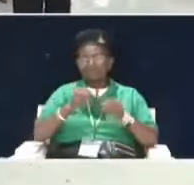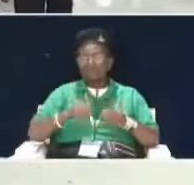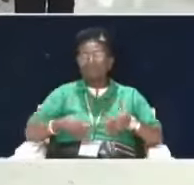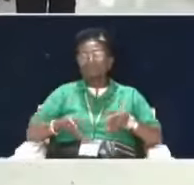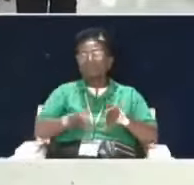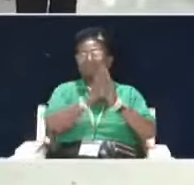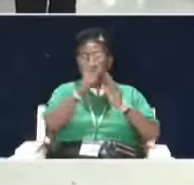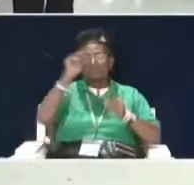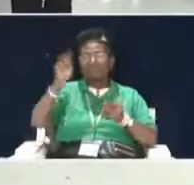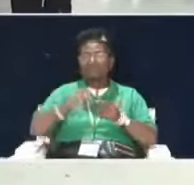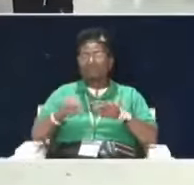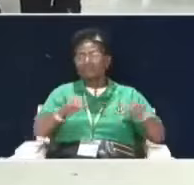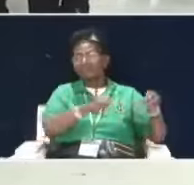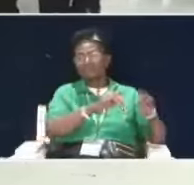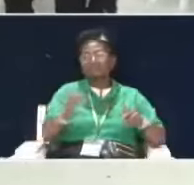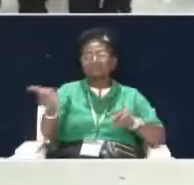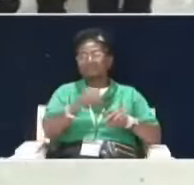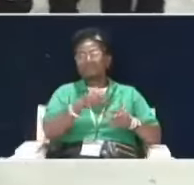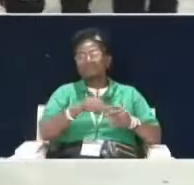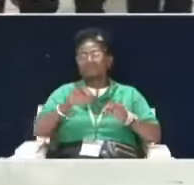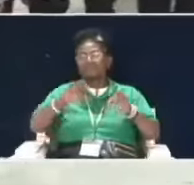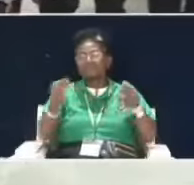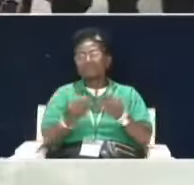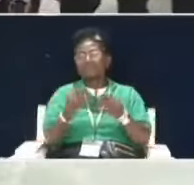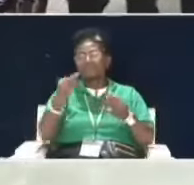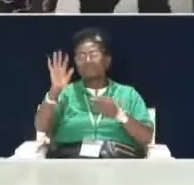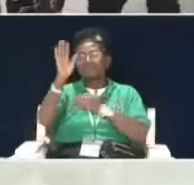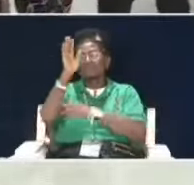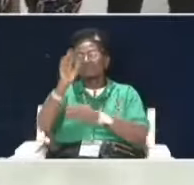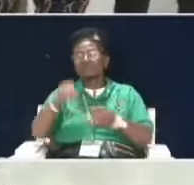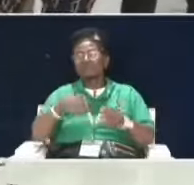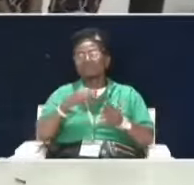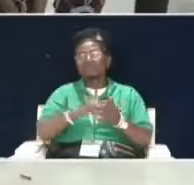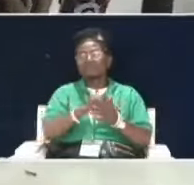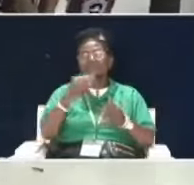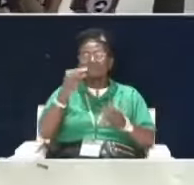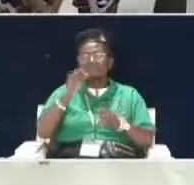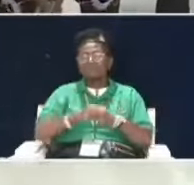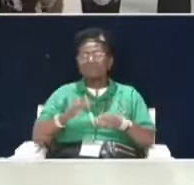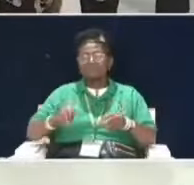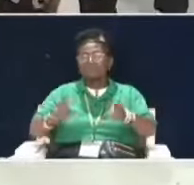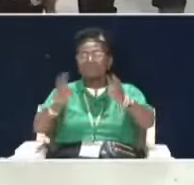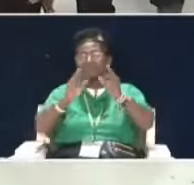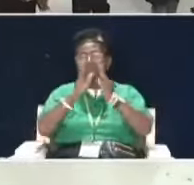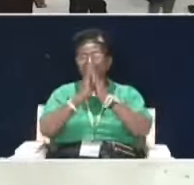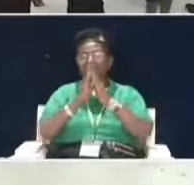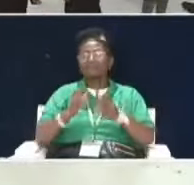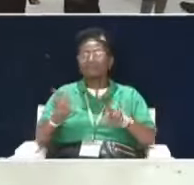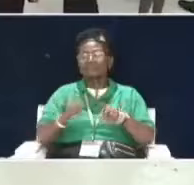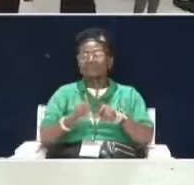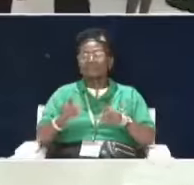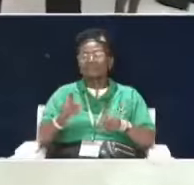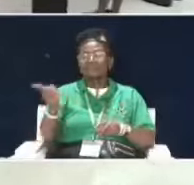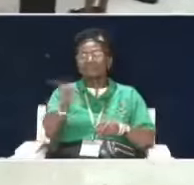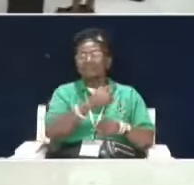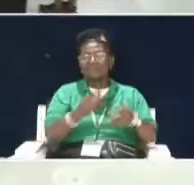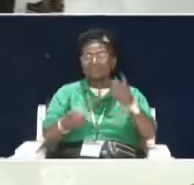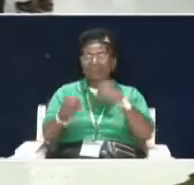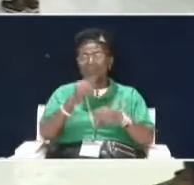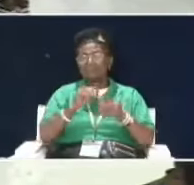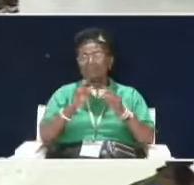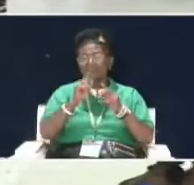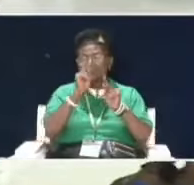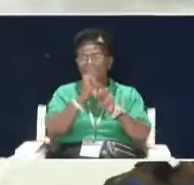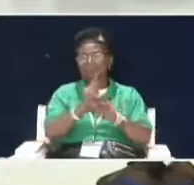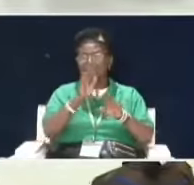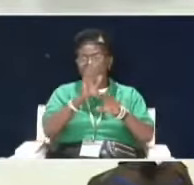you into the family of God. And those of you on the way, pray as you are coming. Keep on